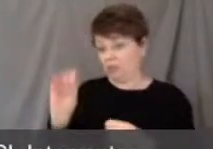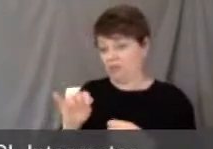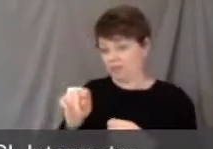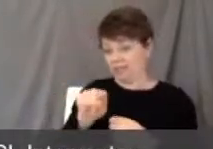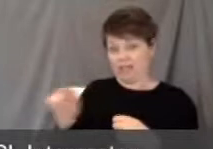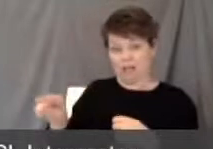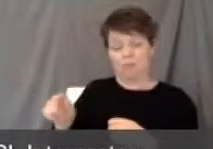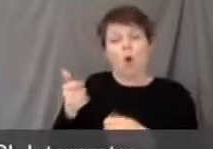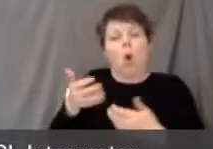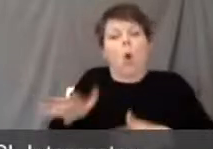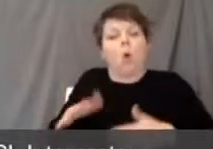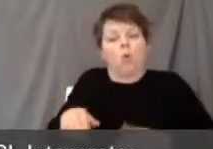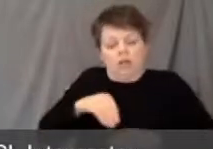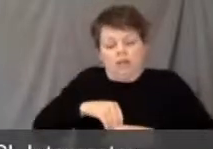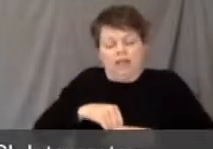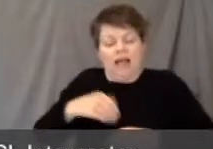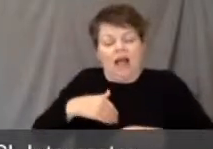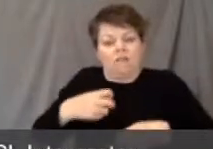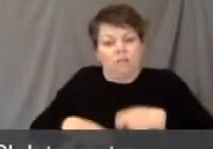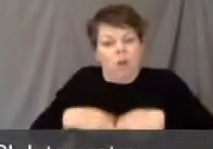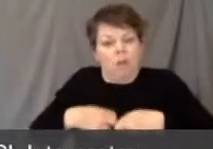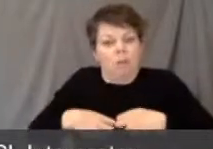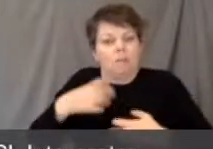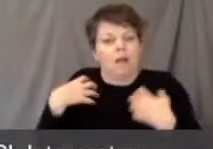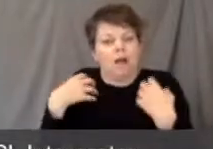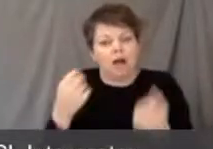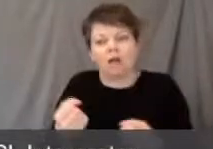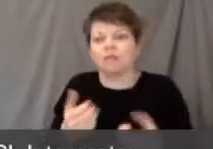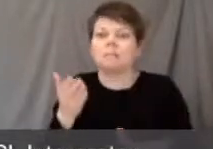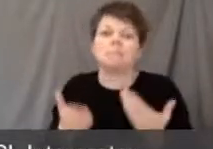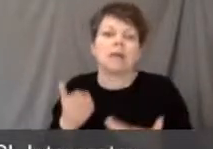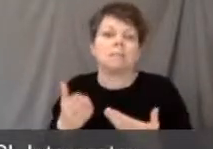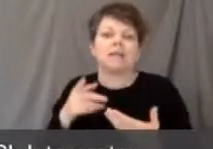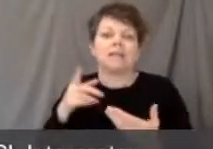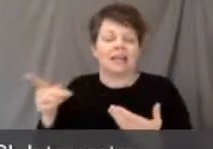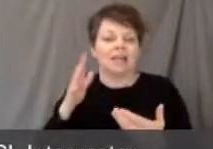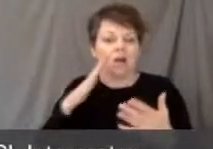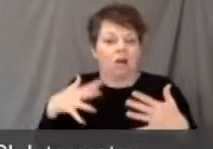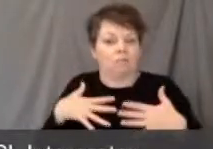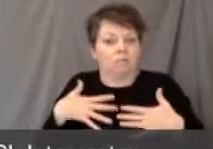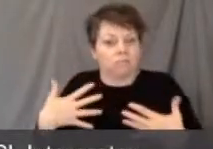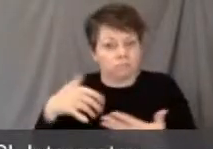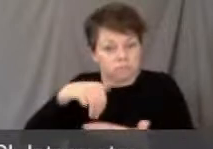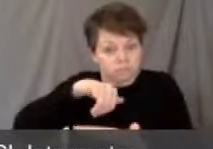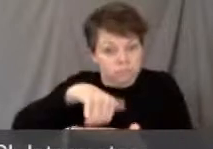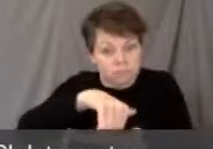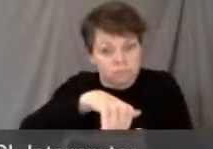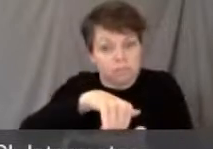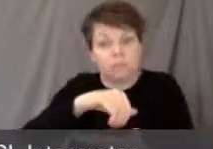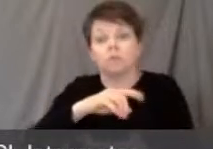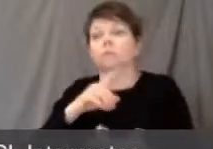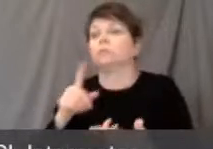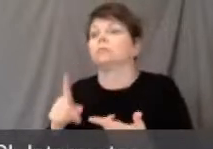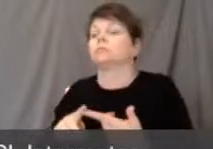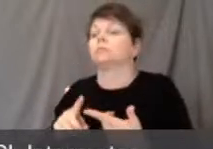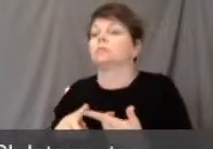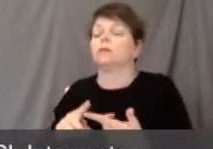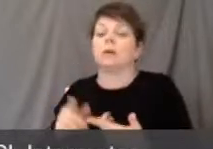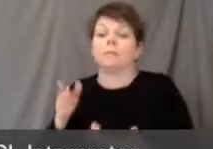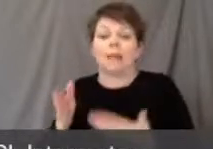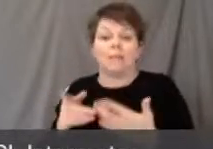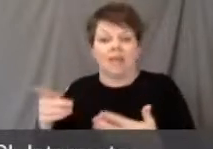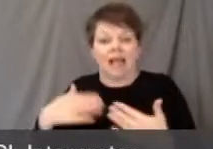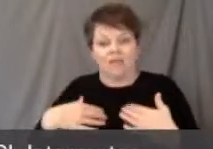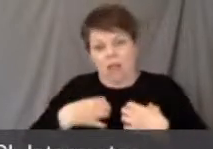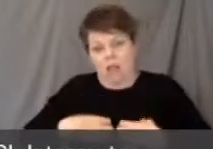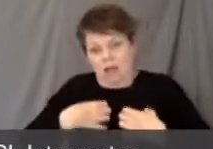chronic health condition. It can be as simple as obesity is their chronic health condition, or something like a lung